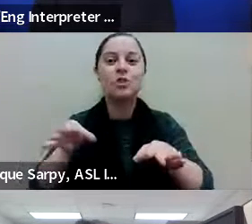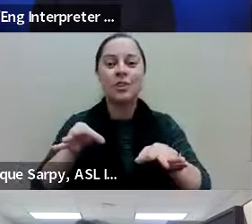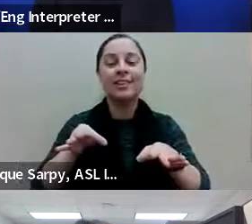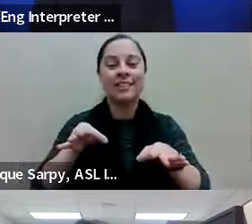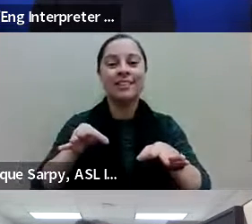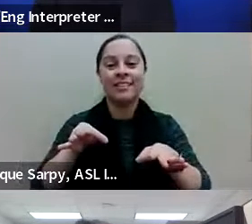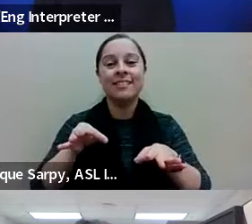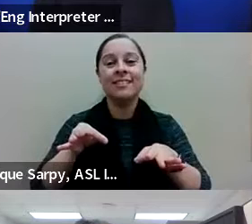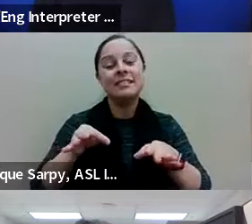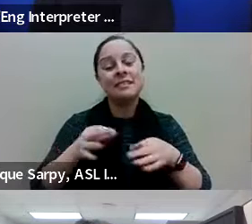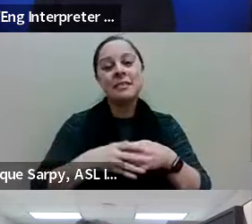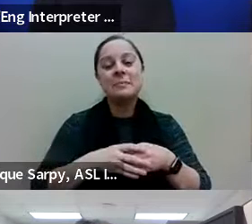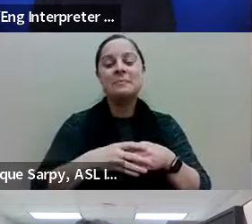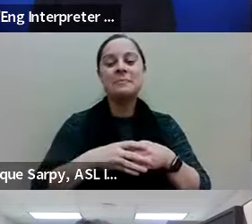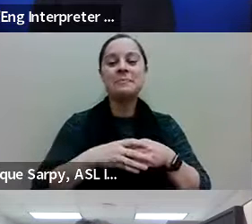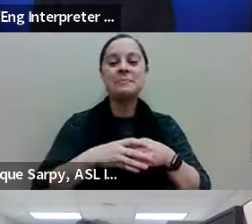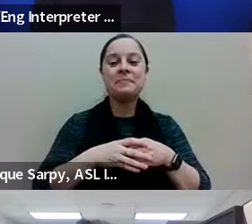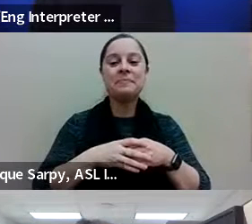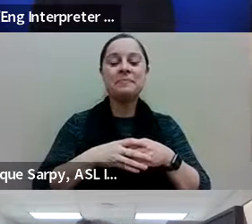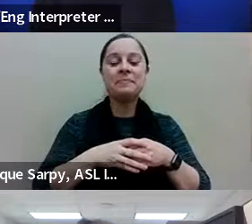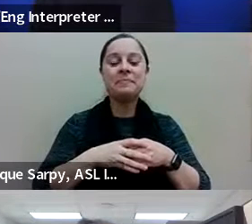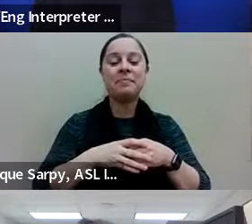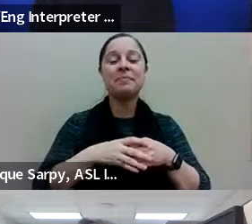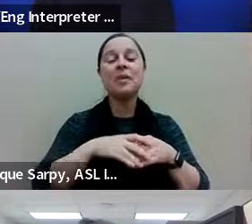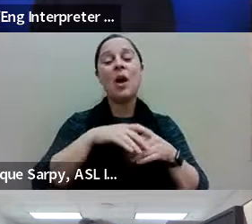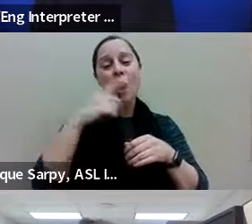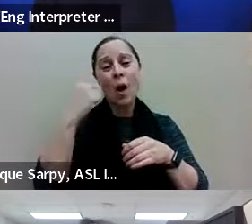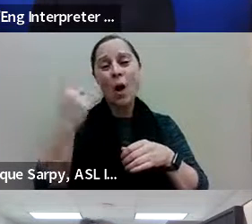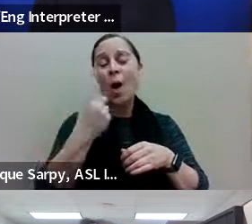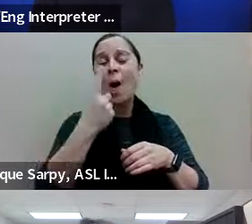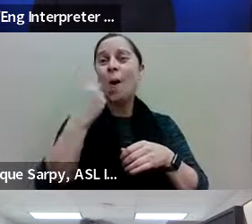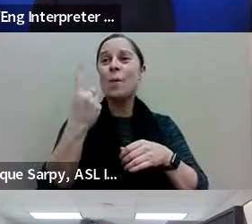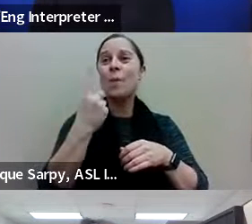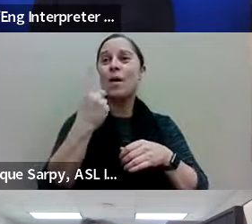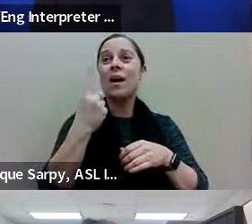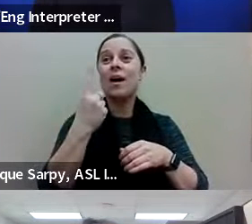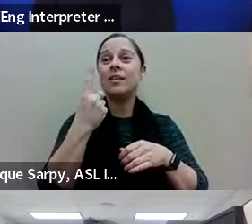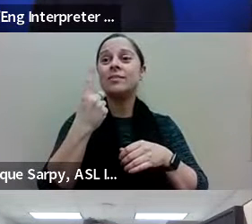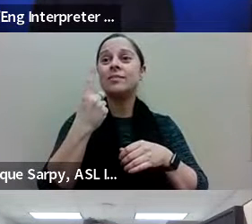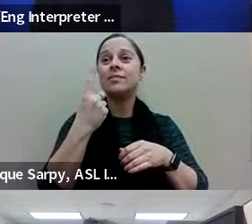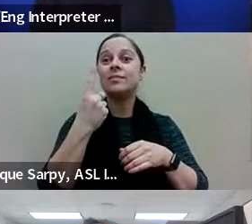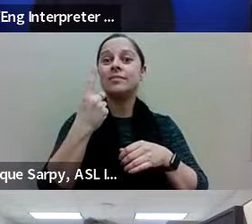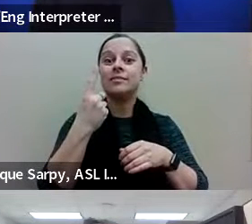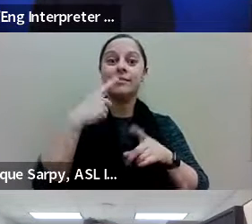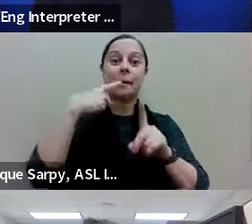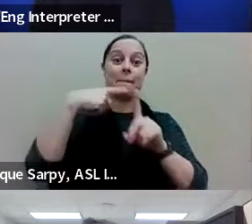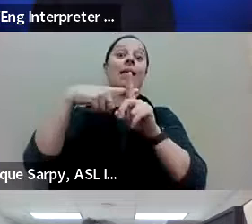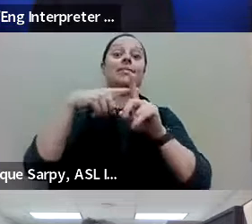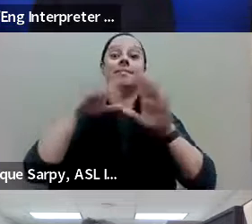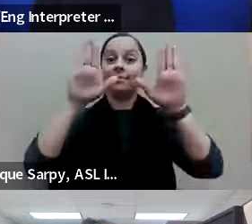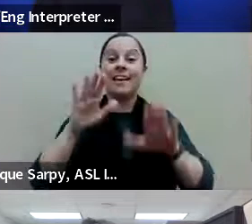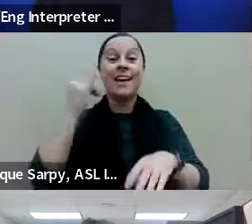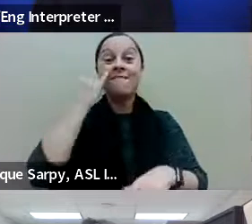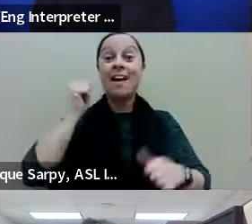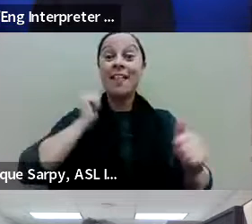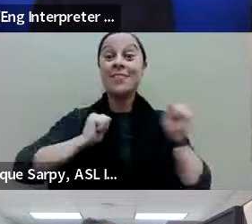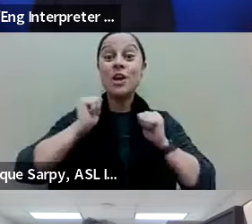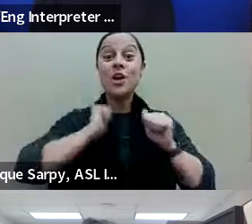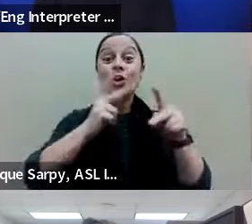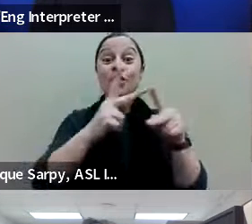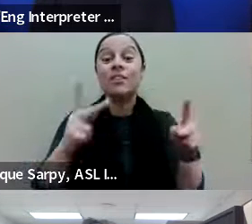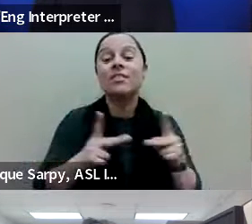So, and then it's always a plus if most theater venues will